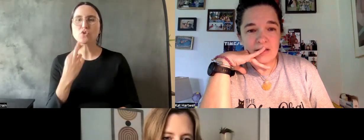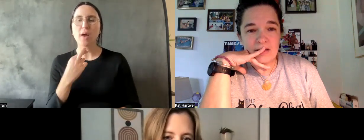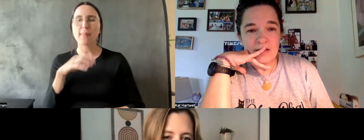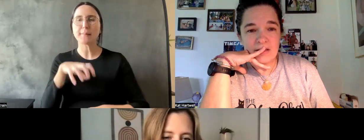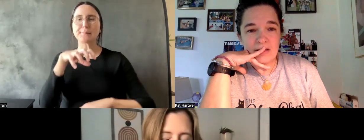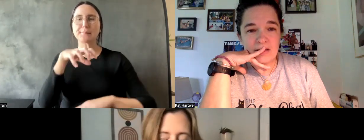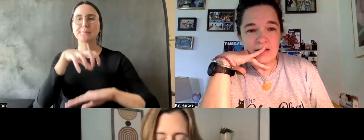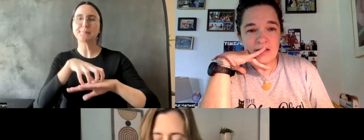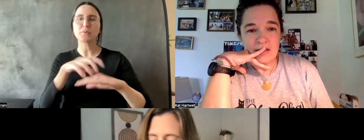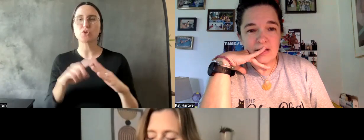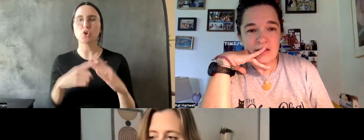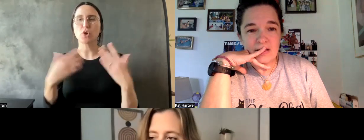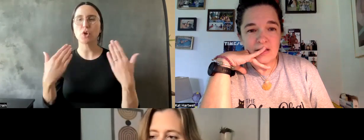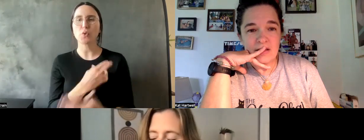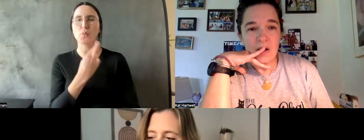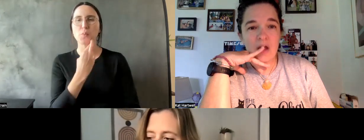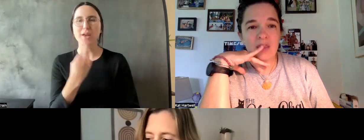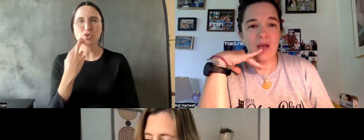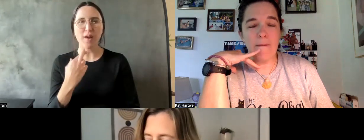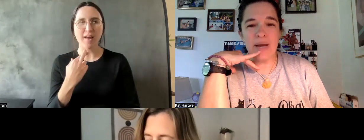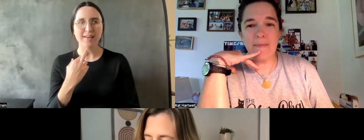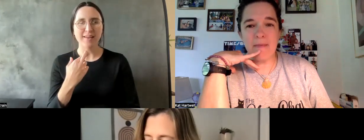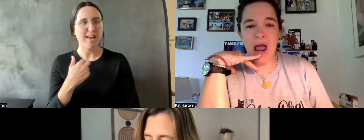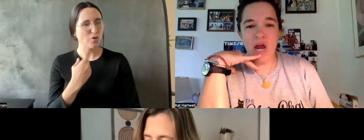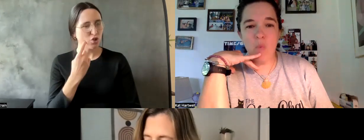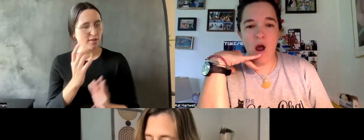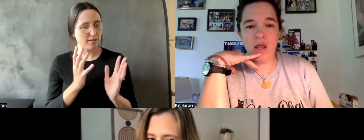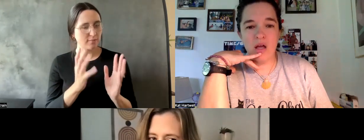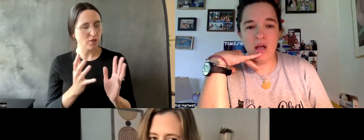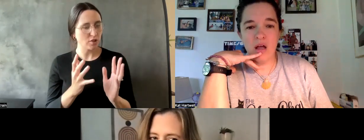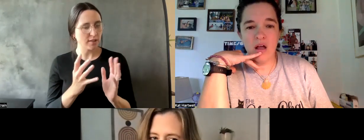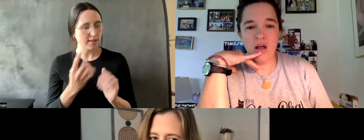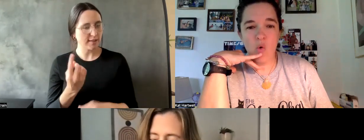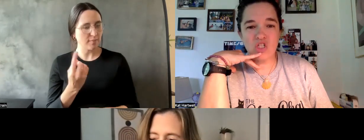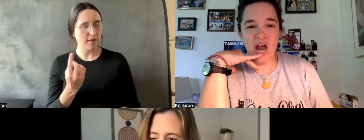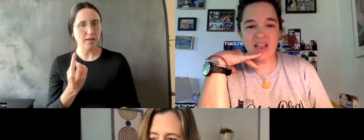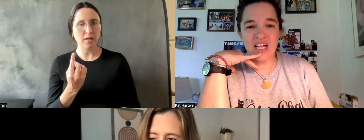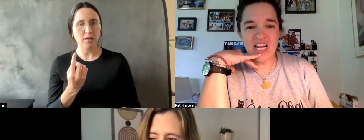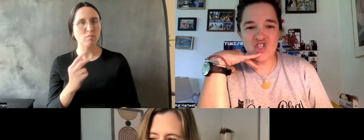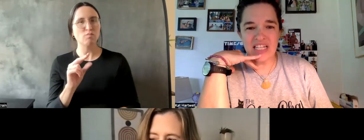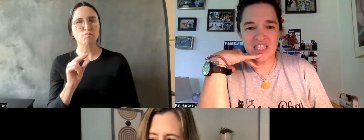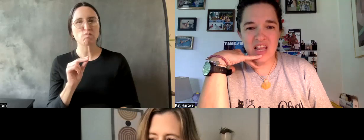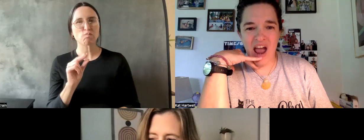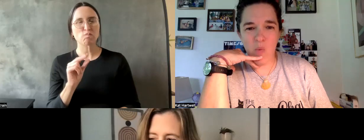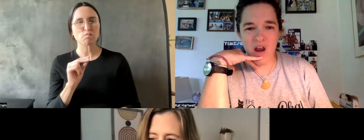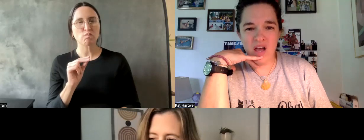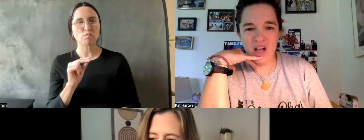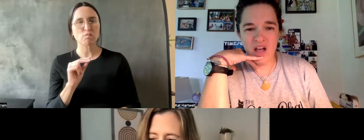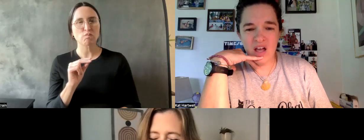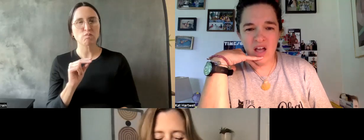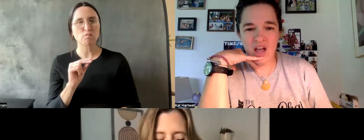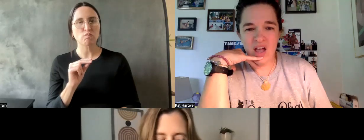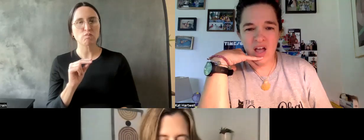started. I was just talking to somebody about the Mary one. No, that